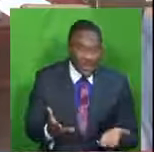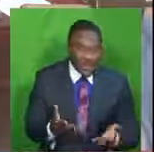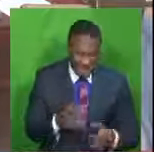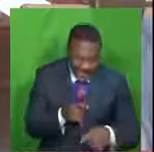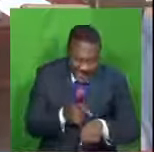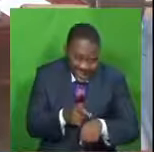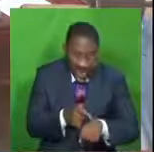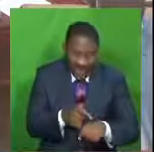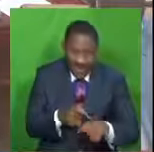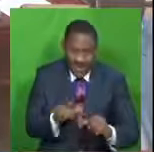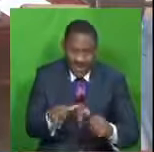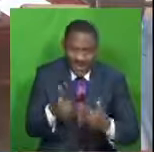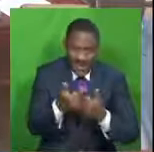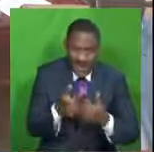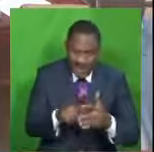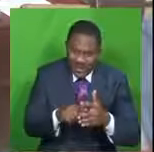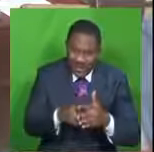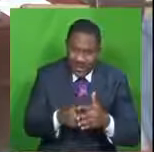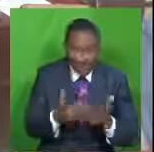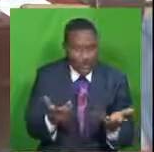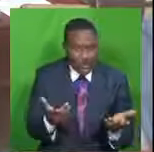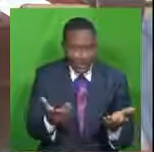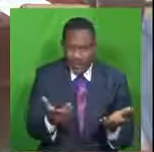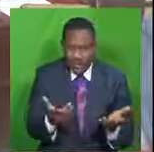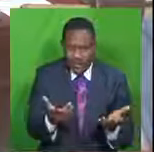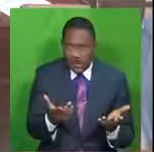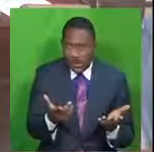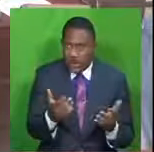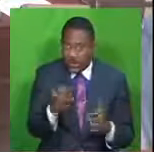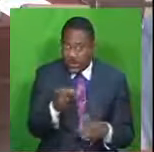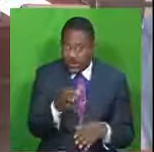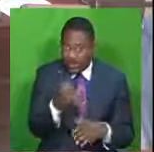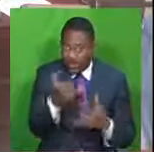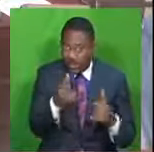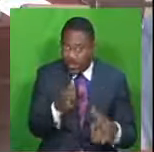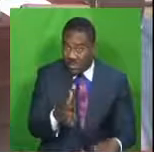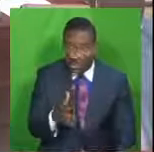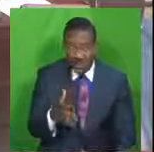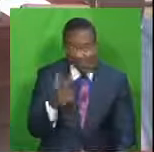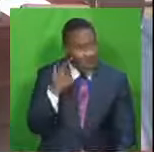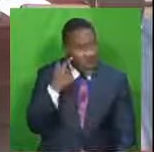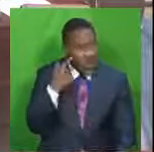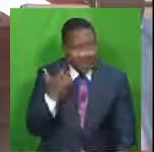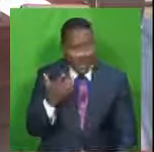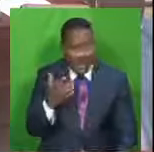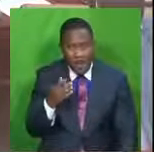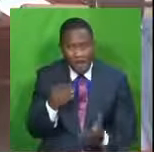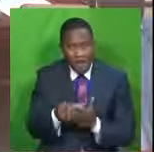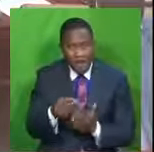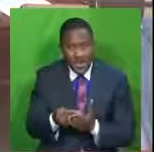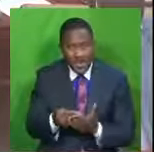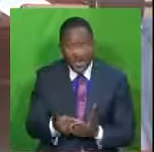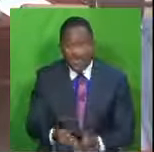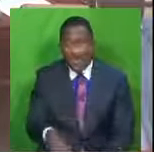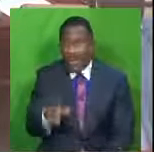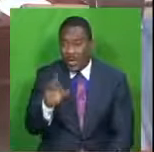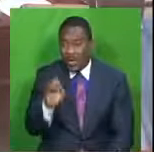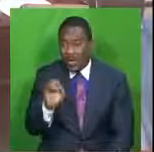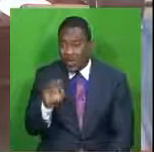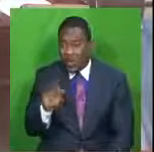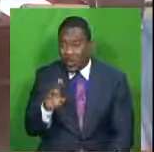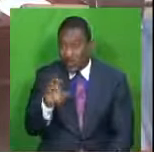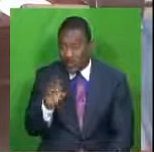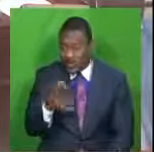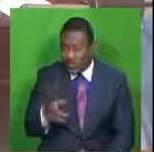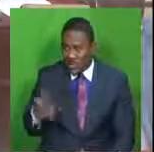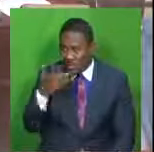away. When the players don't hear that you are carrying bonuses along, and that you are carrying your empty bag with the